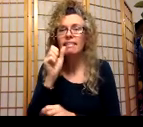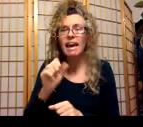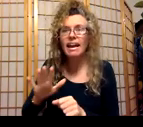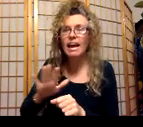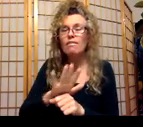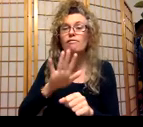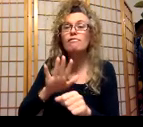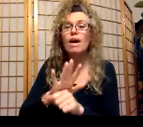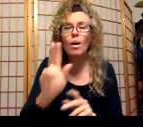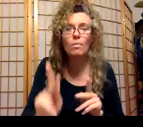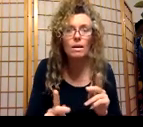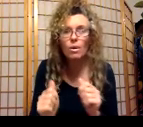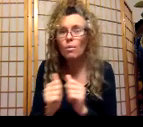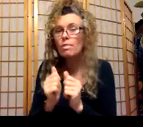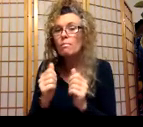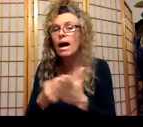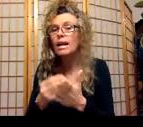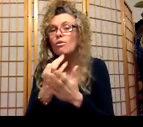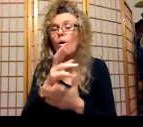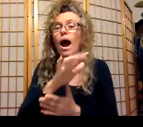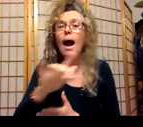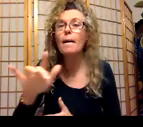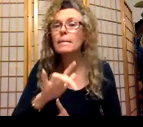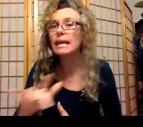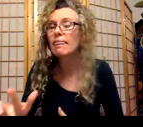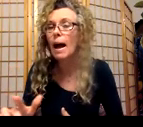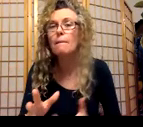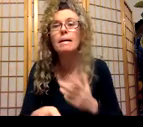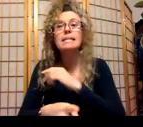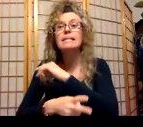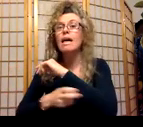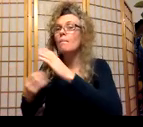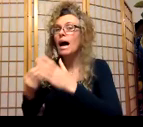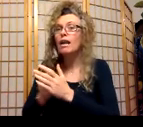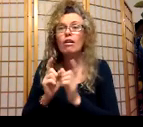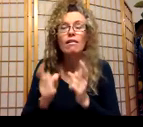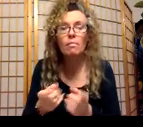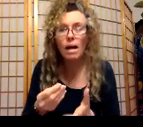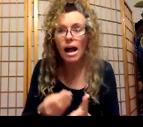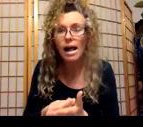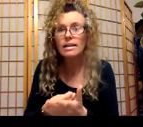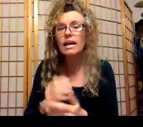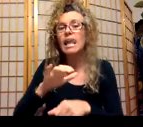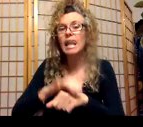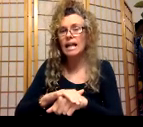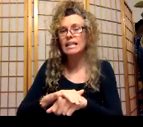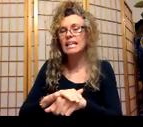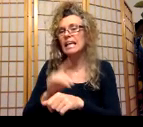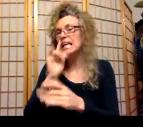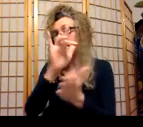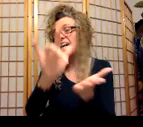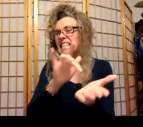people with money or empty them altogether. This makes London City a core player in the financial world.